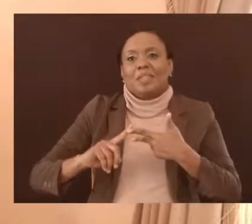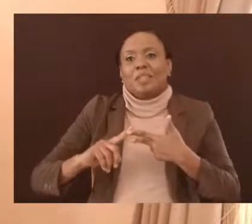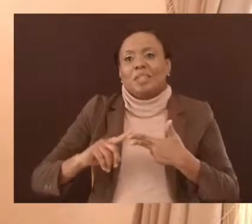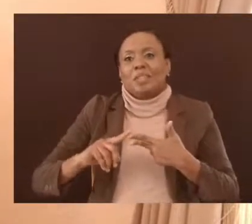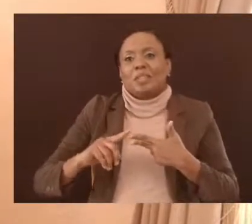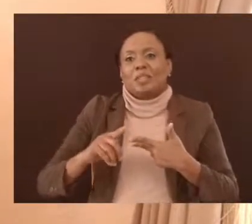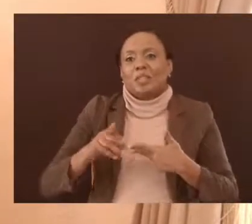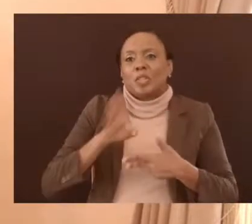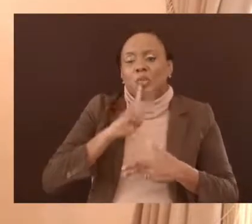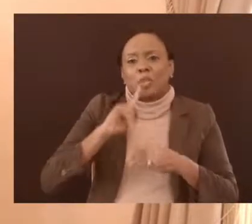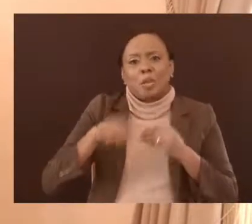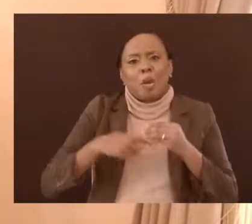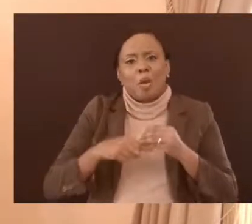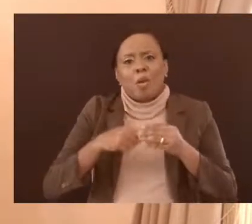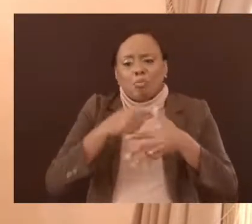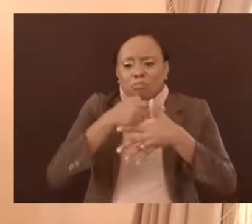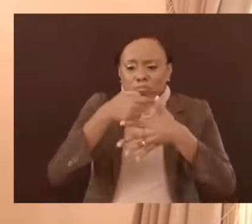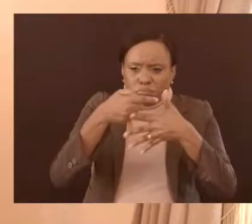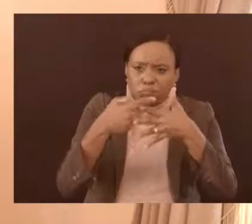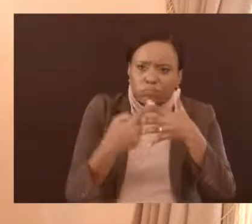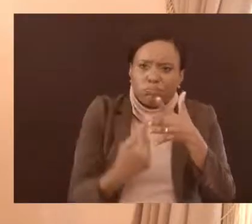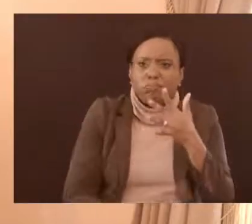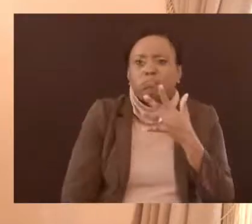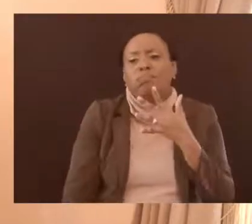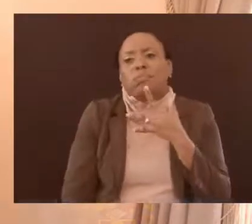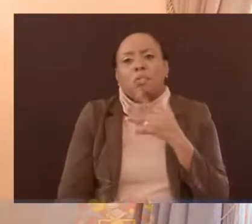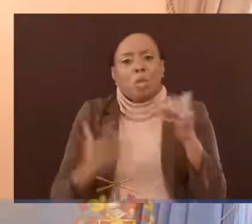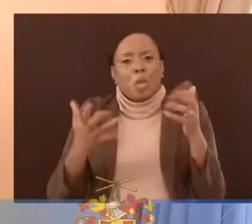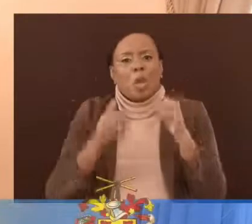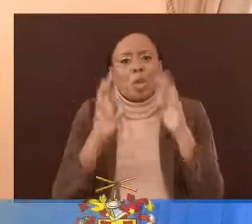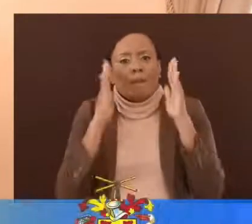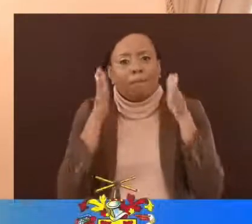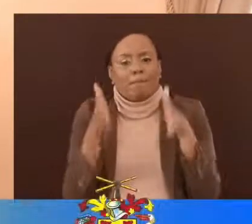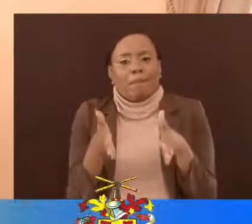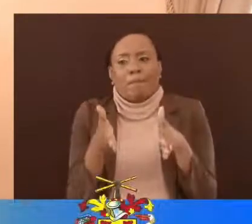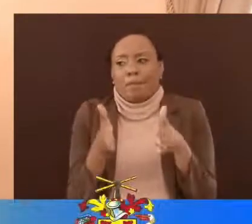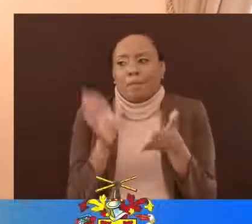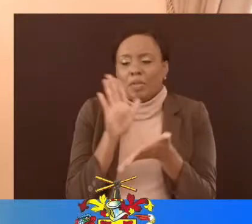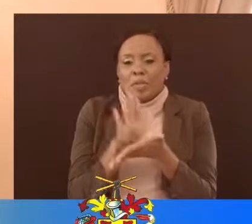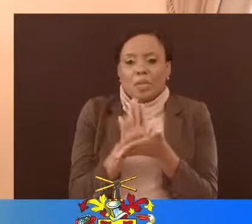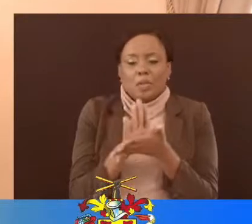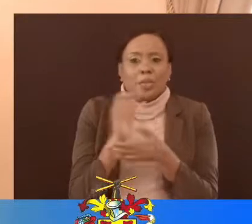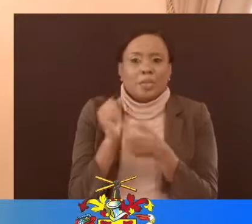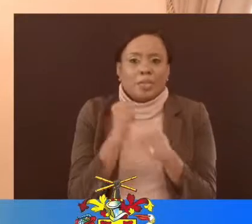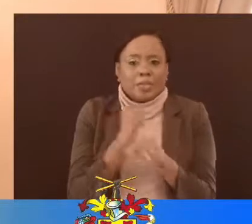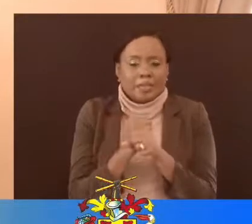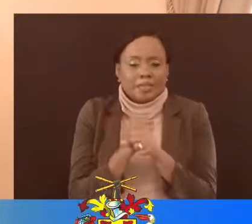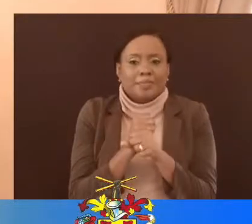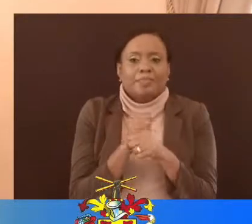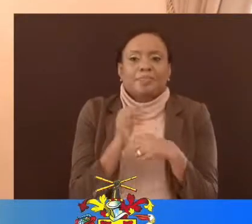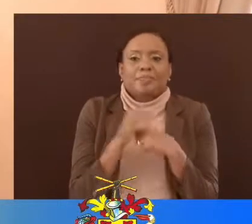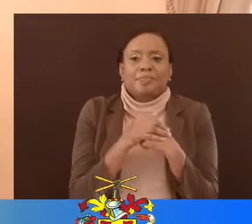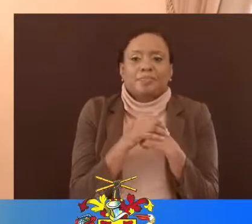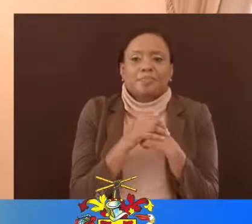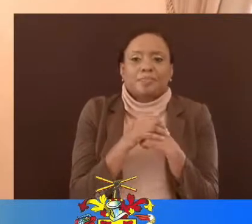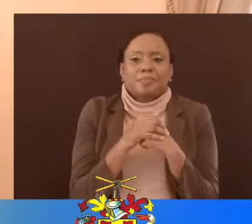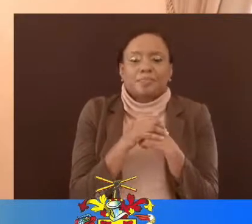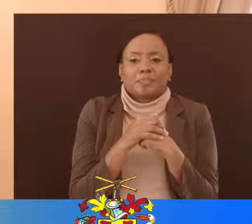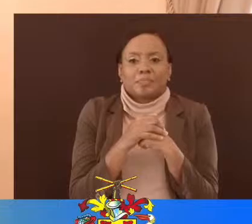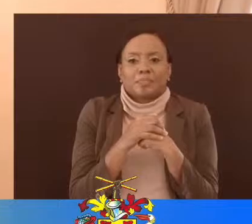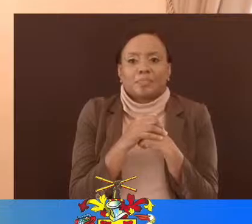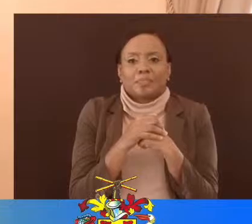of things that we intend to focus on in the upcoming school year. She made the point